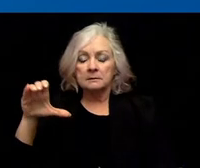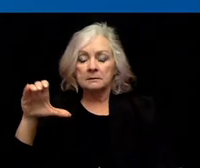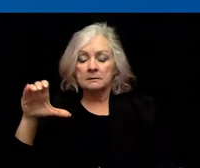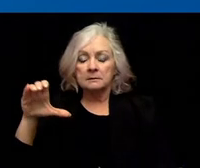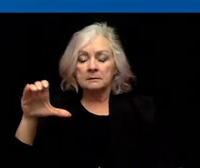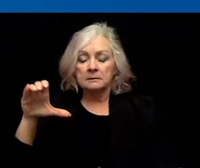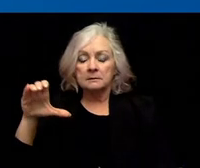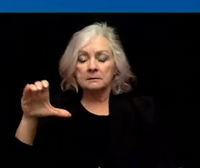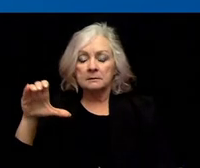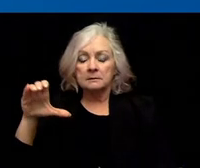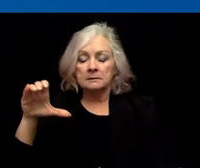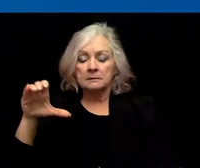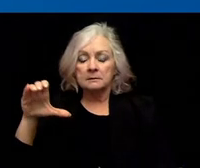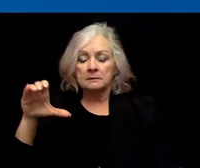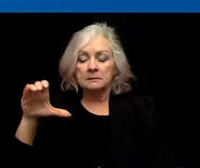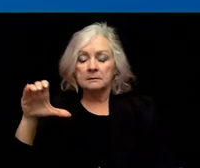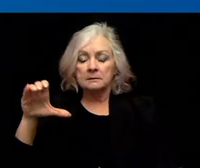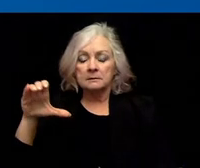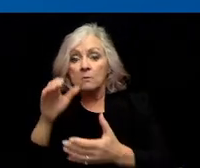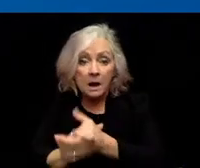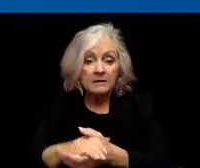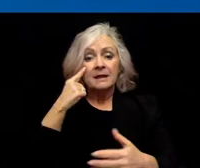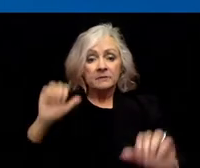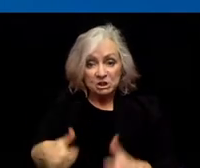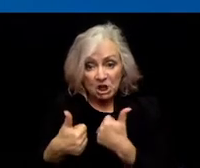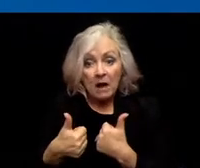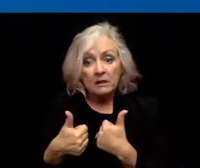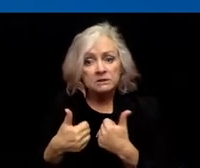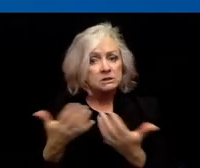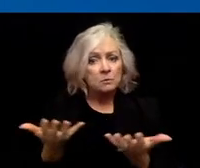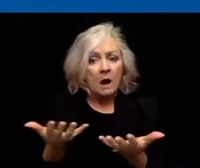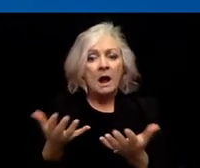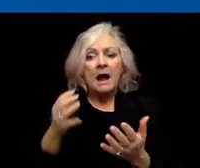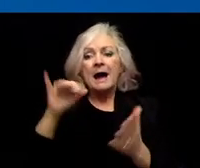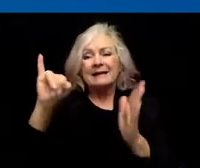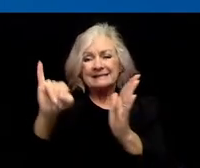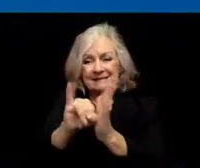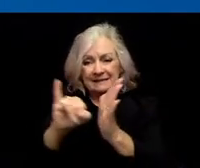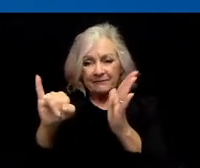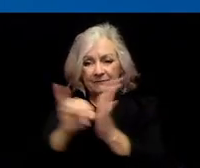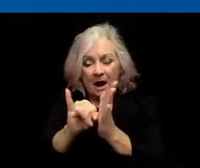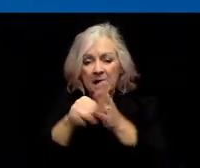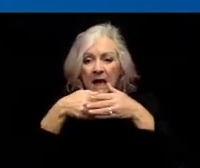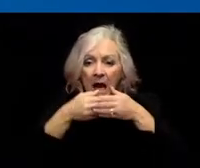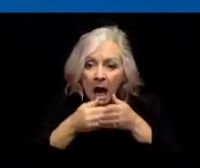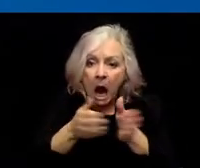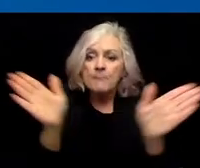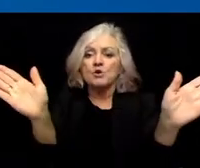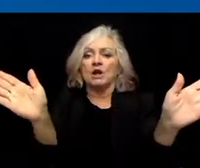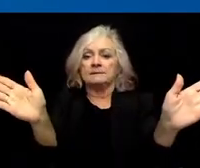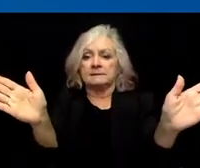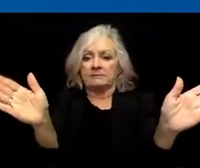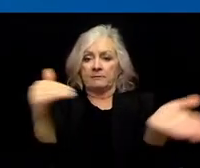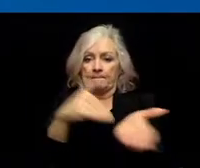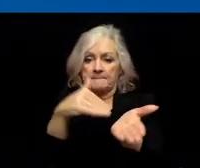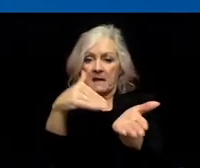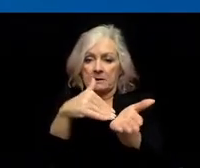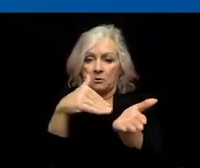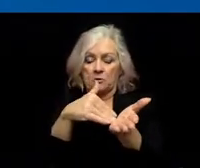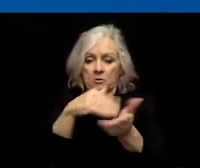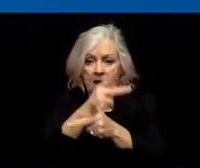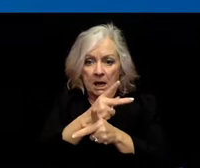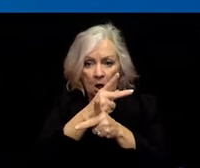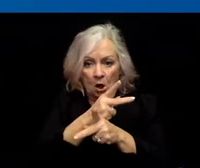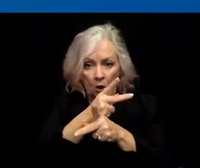been identifying comprehensive medical care for her with all of those things going on.